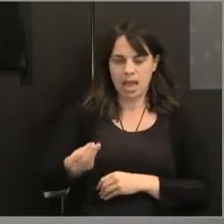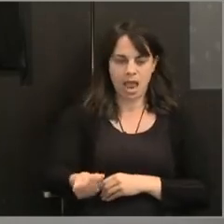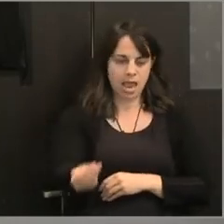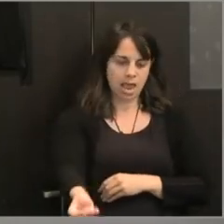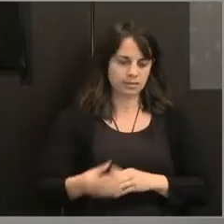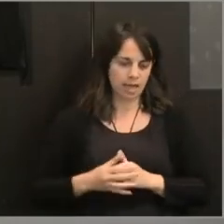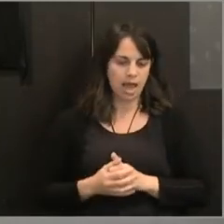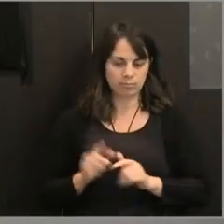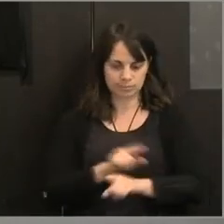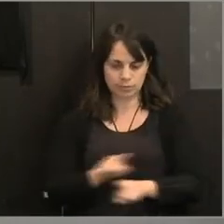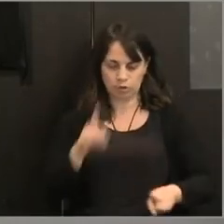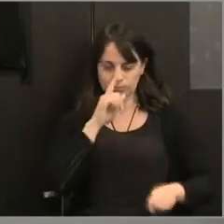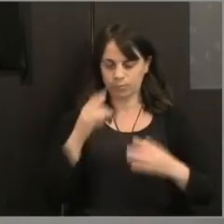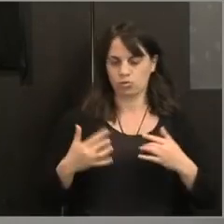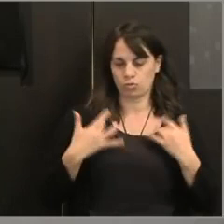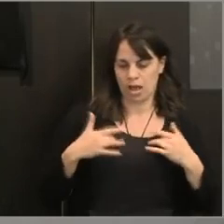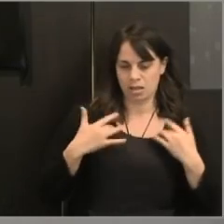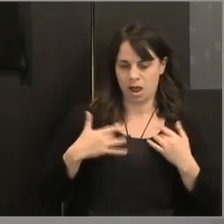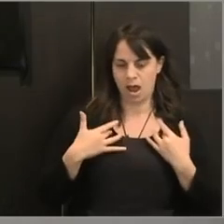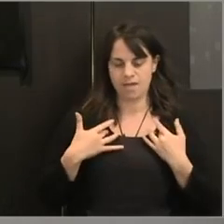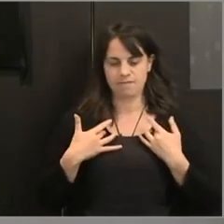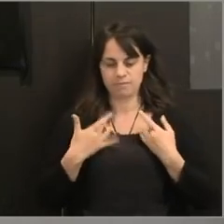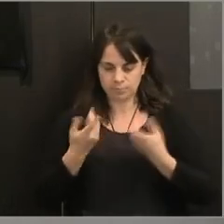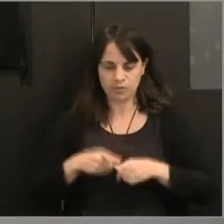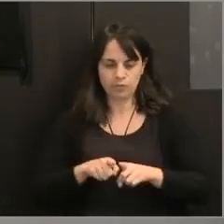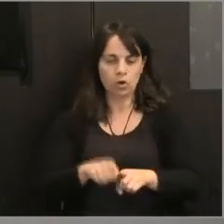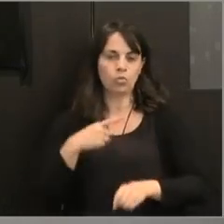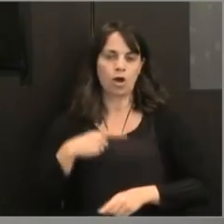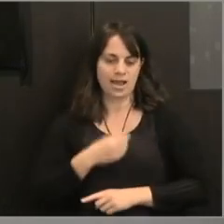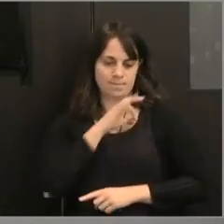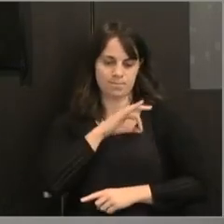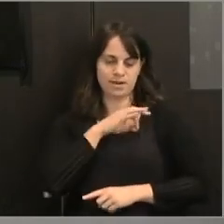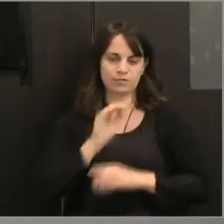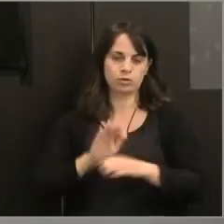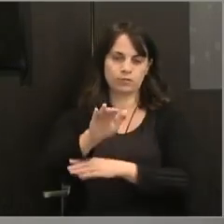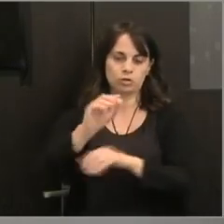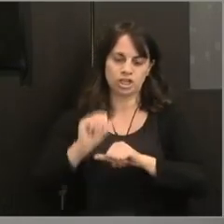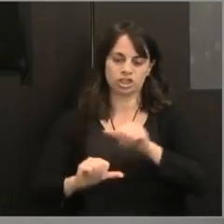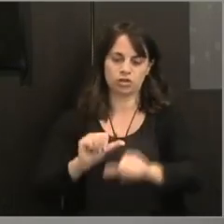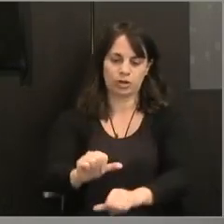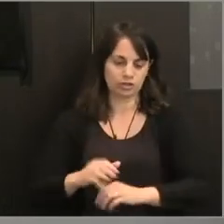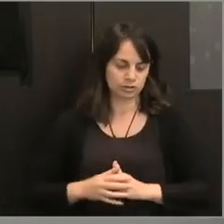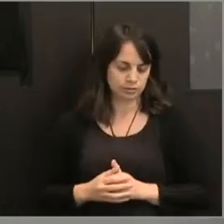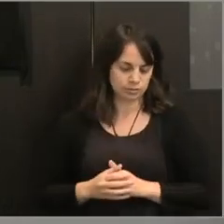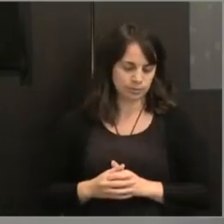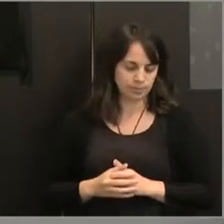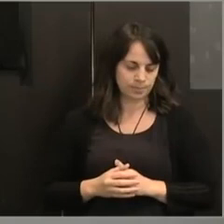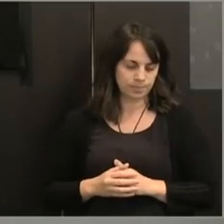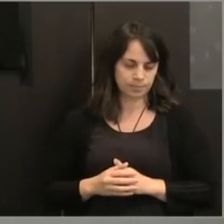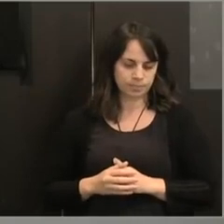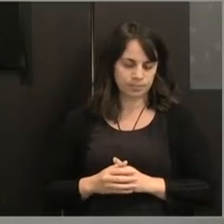exercised by the living for the benefit of the mokopuna. The ramifications of